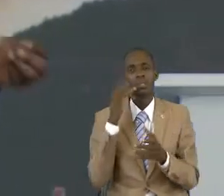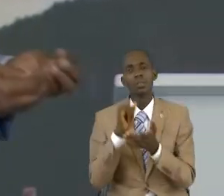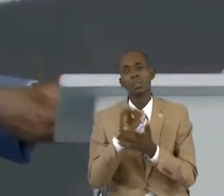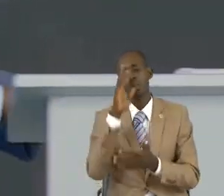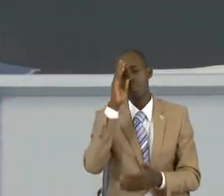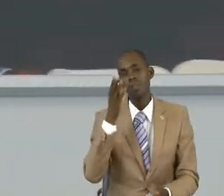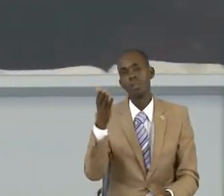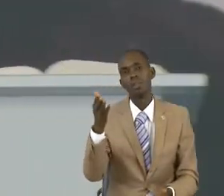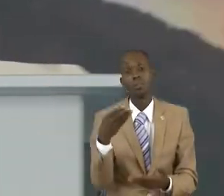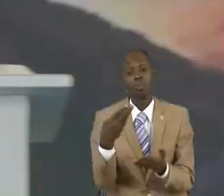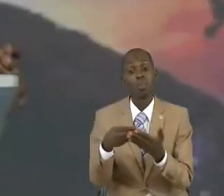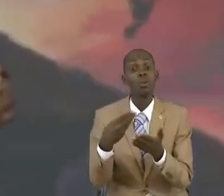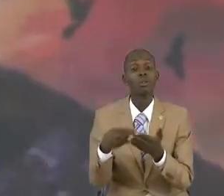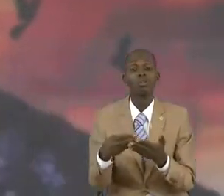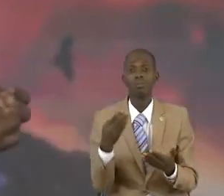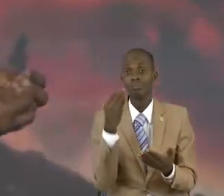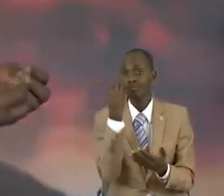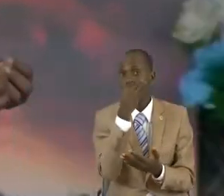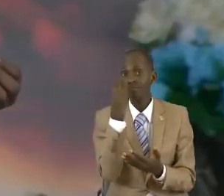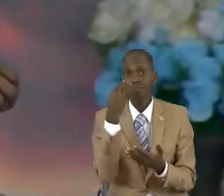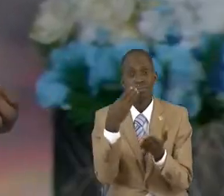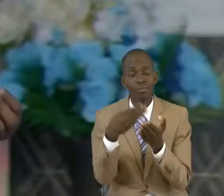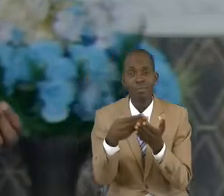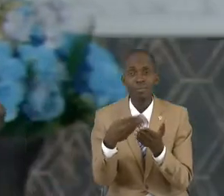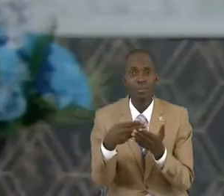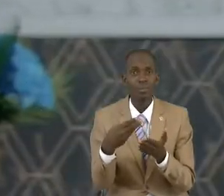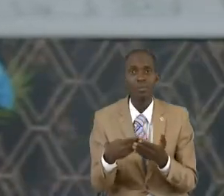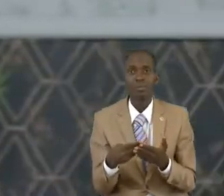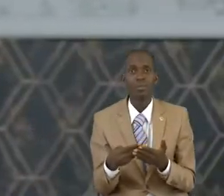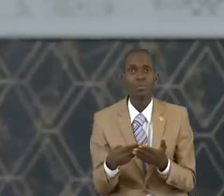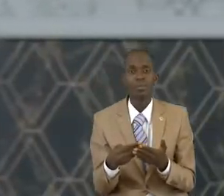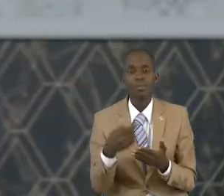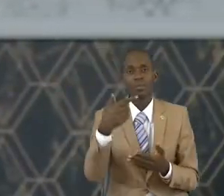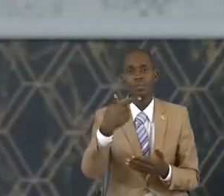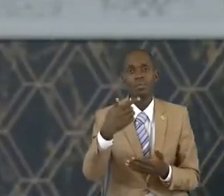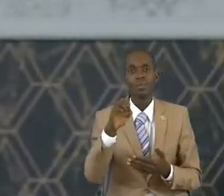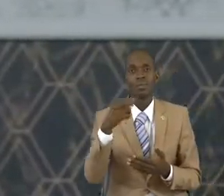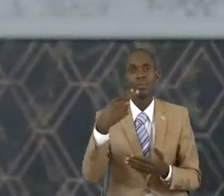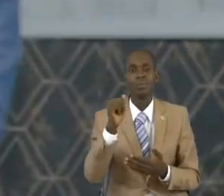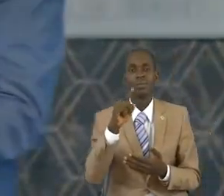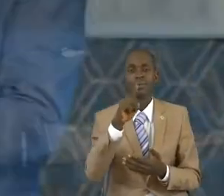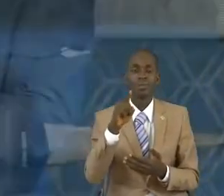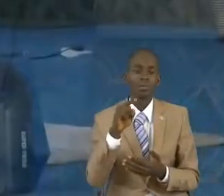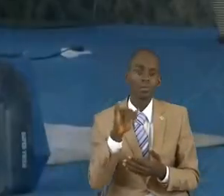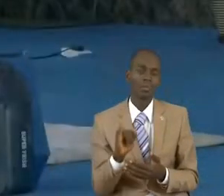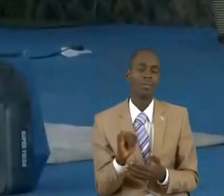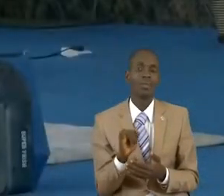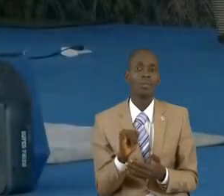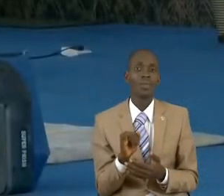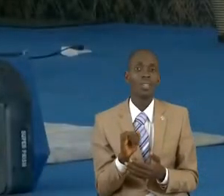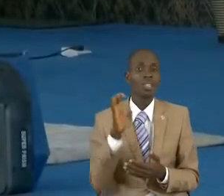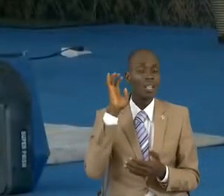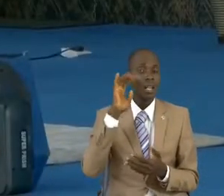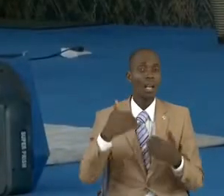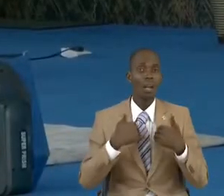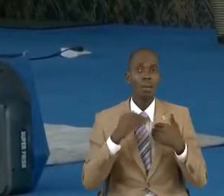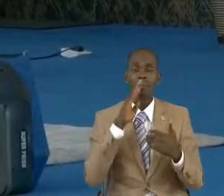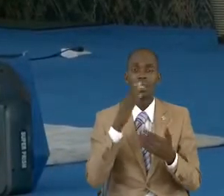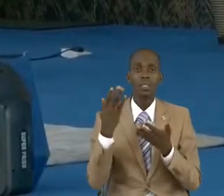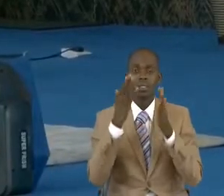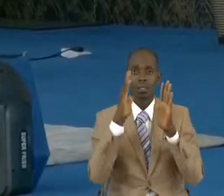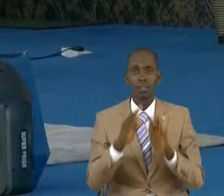Money. Money. Gehazi. He's been the servant of the man of